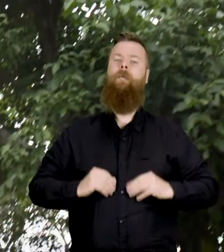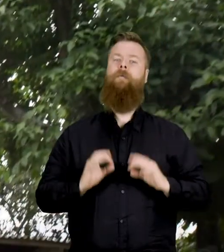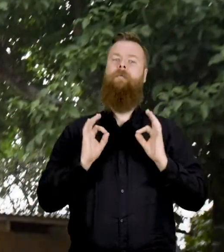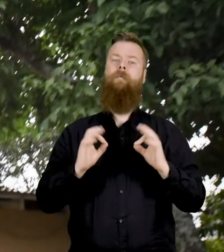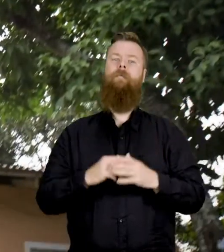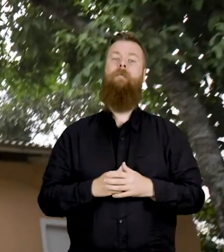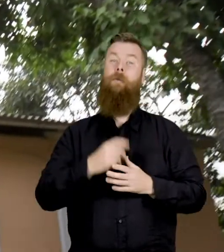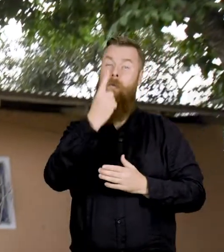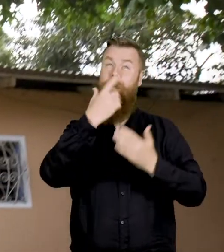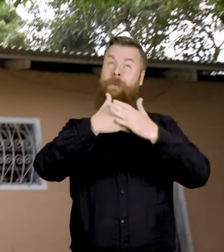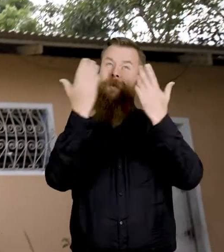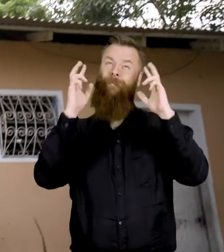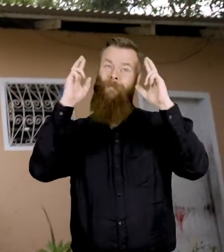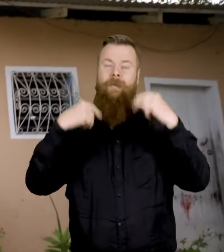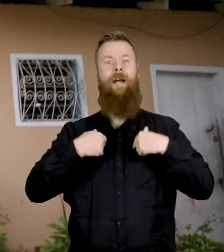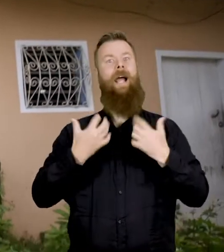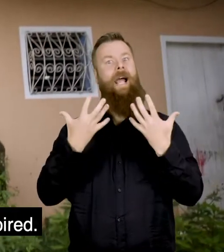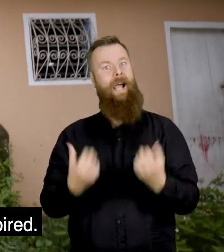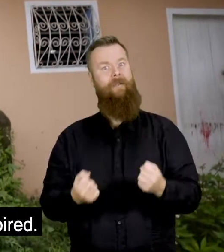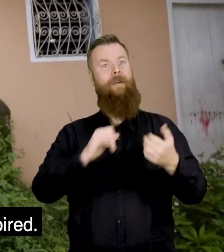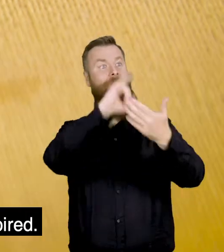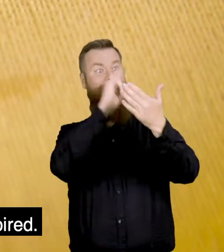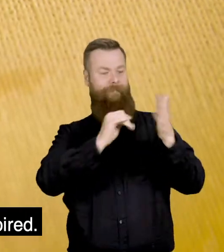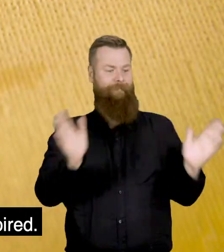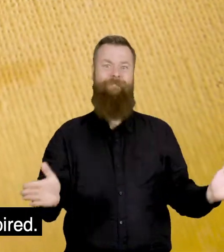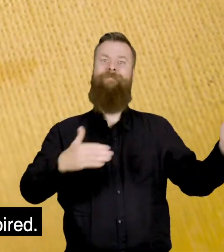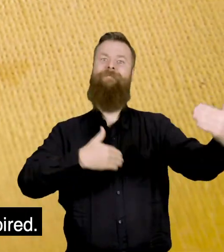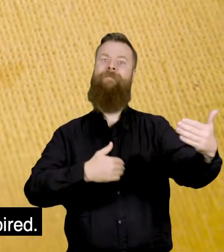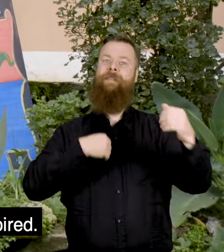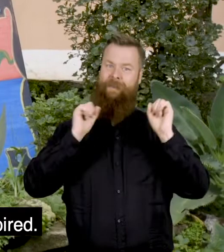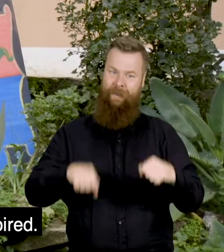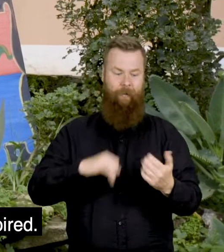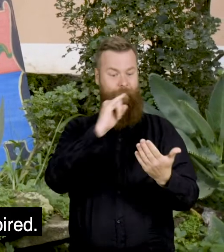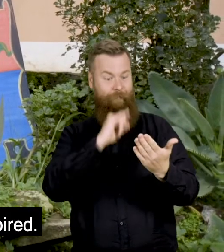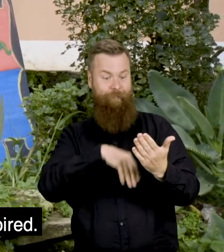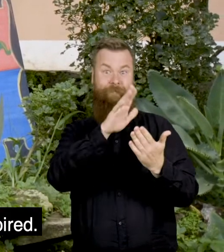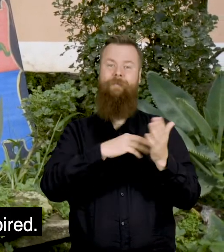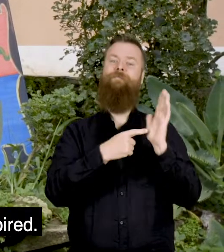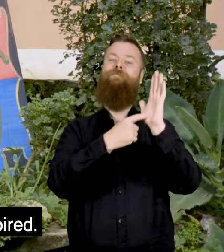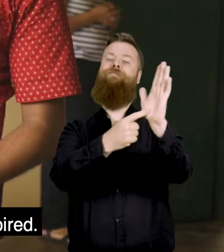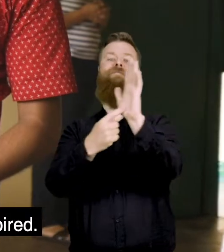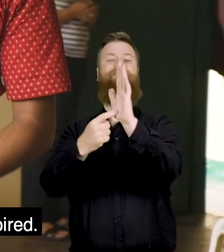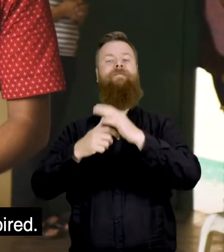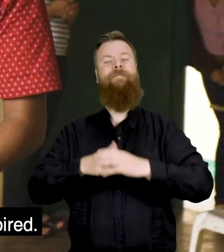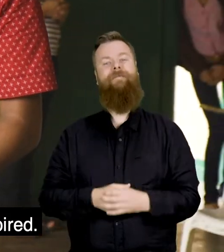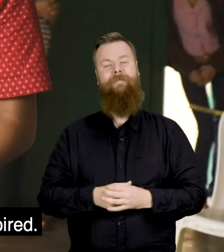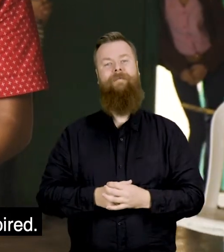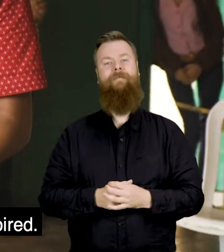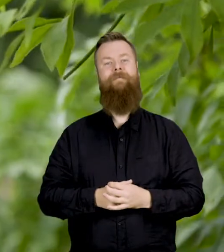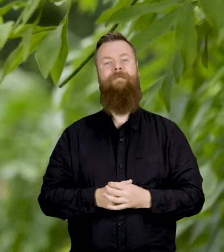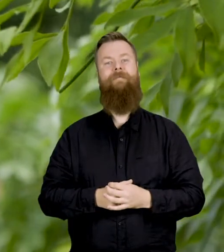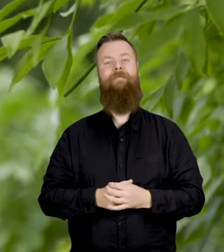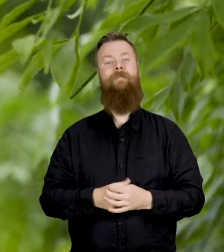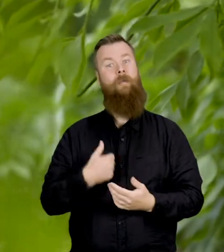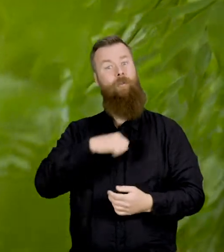One day, I would like to have my own studio, so that I can draw and present my art and to be inspired. I'd